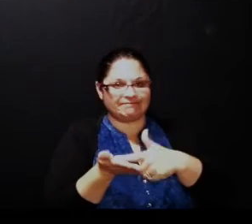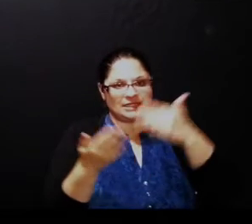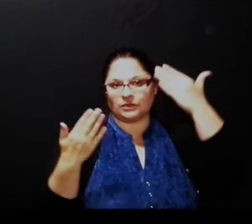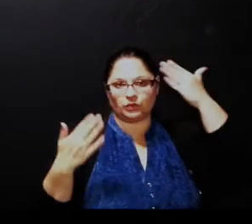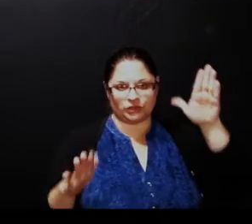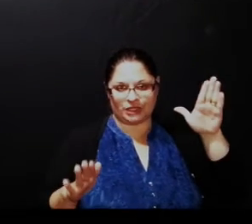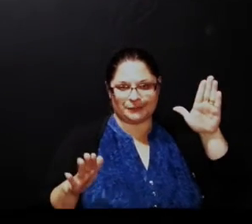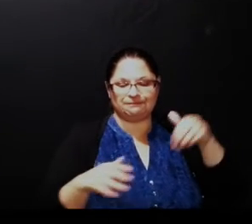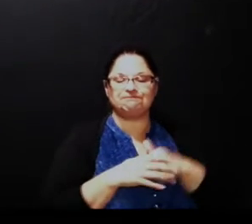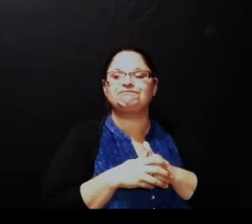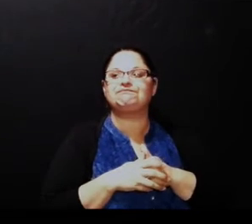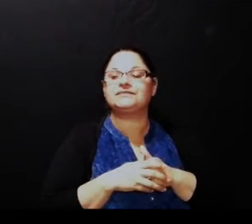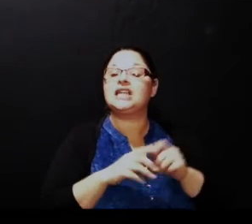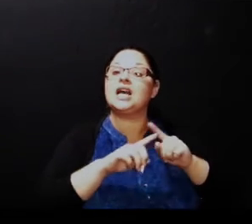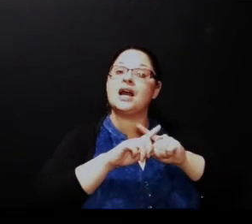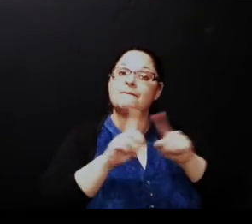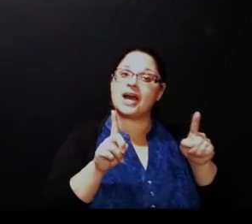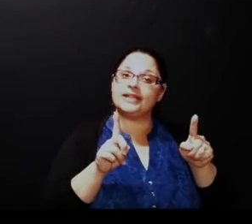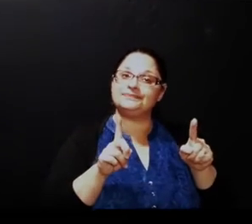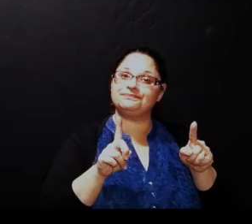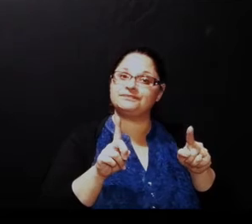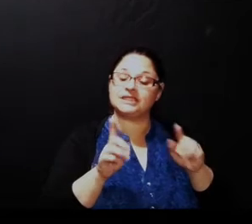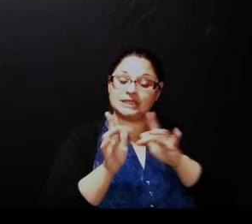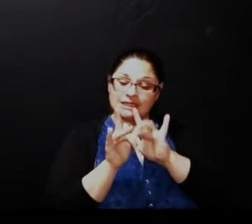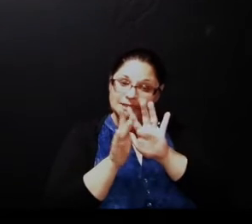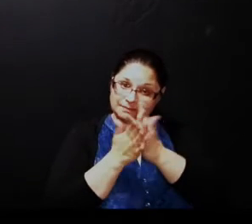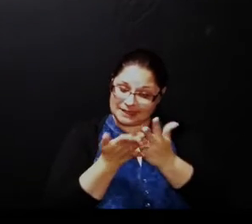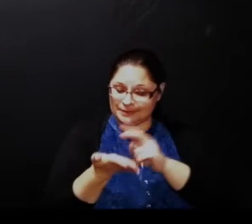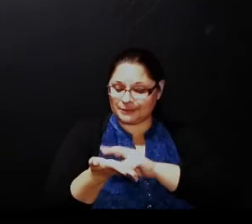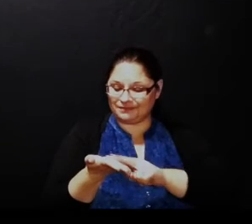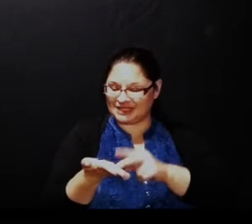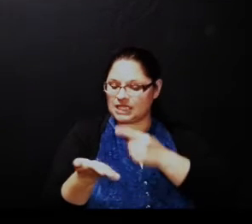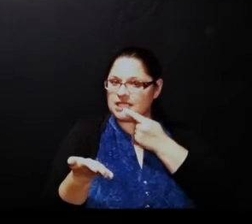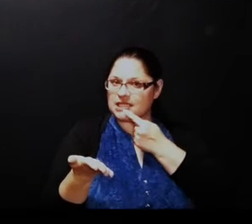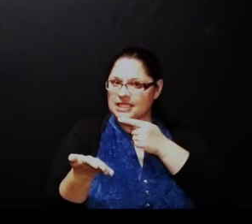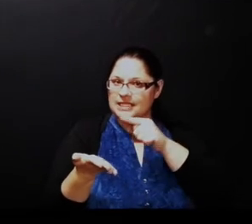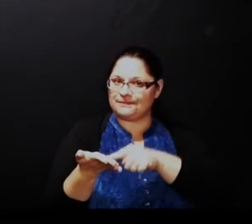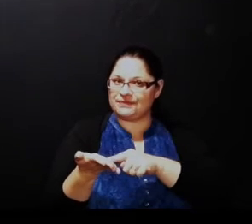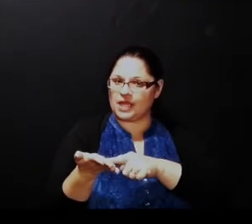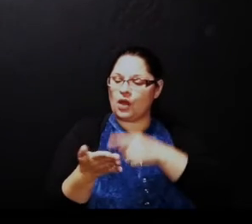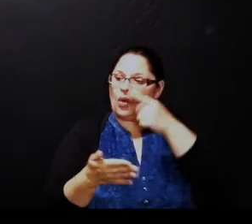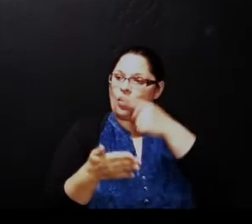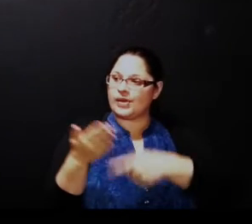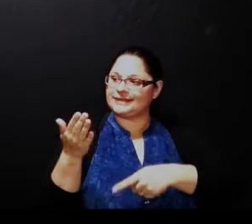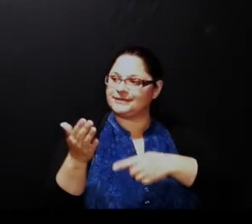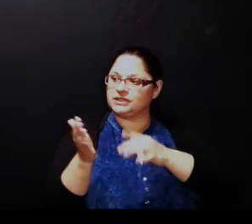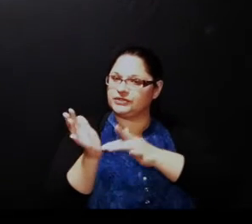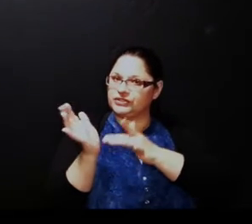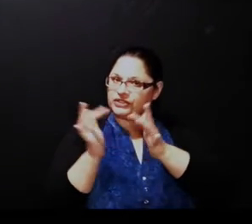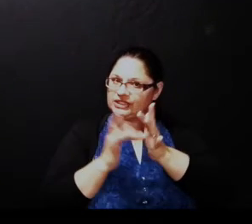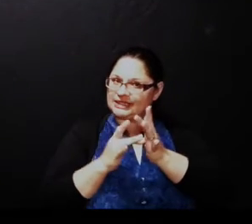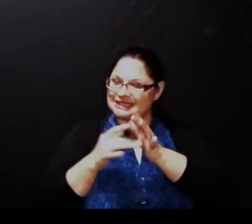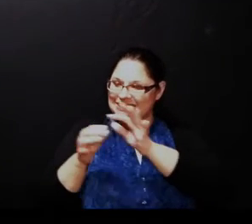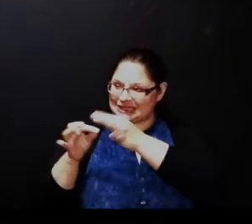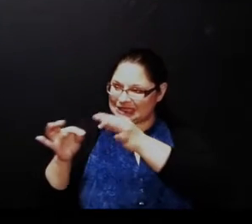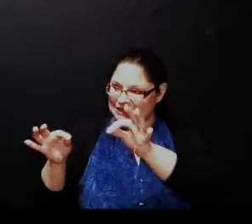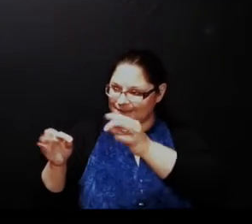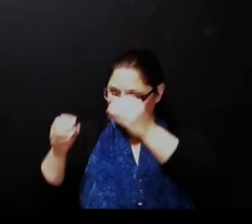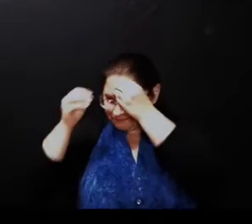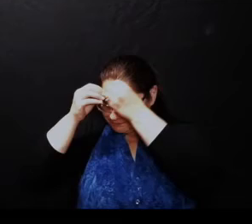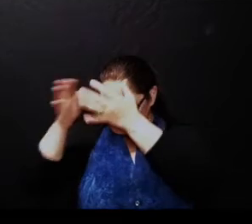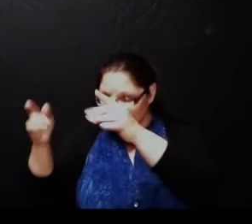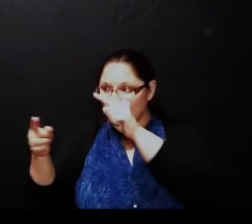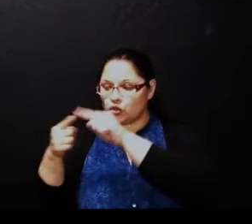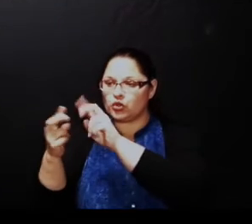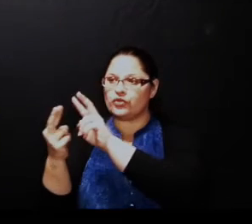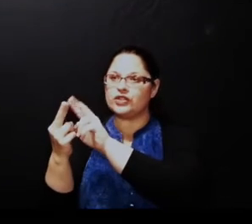did see them, and I believe he did meet with them. But Jesus acknowledges to Andrew and to Philip that his coming death on the